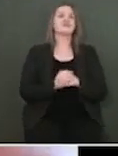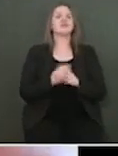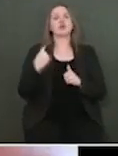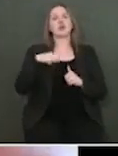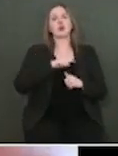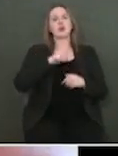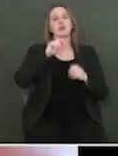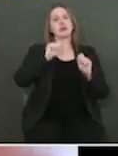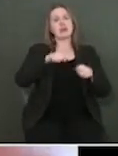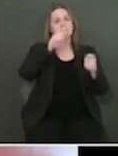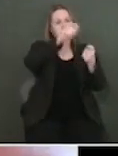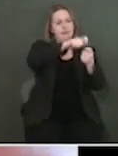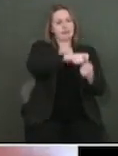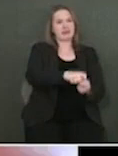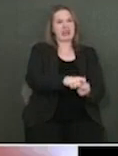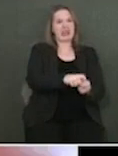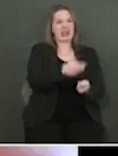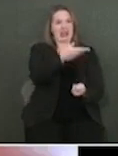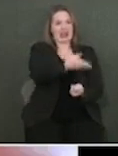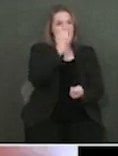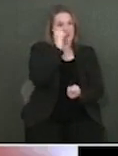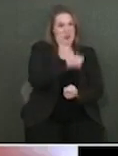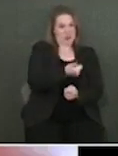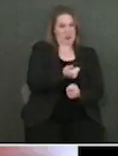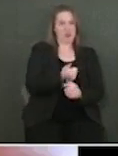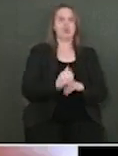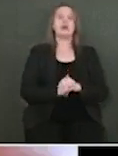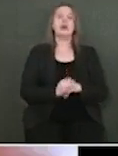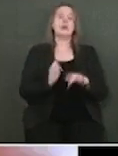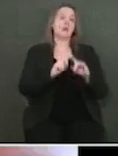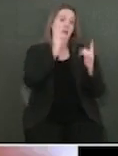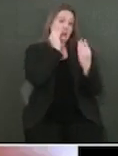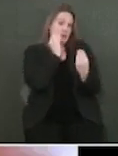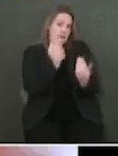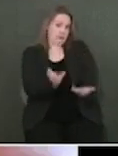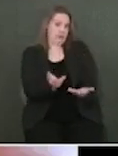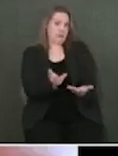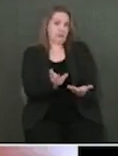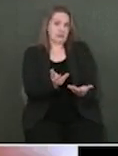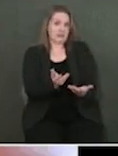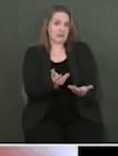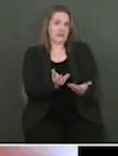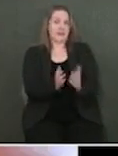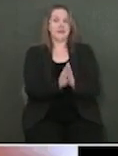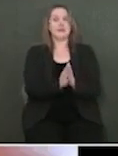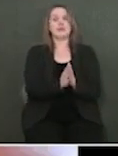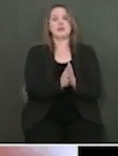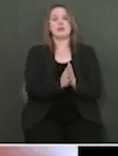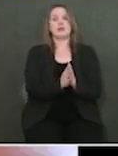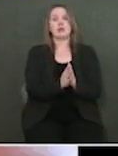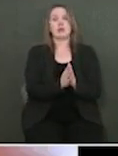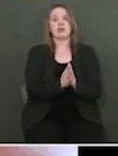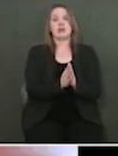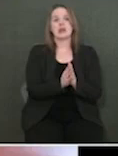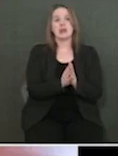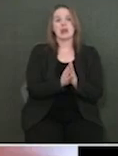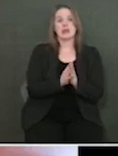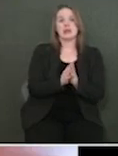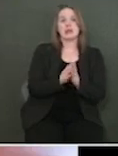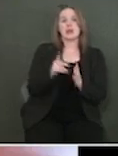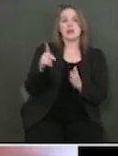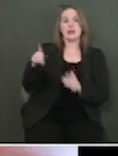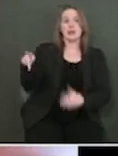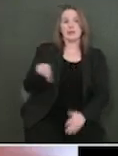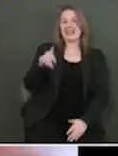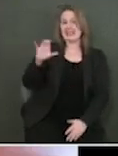provide more detail at that time. But I will tell you that the PUC came out and